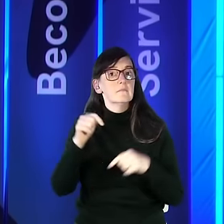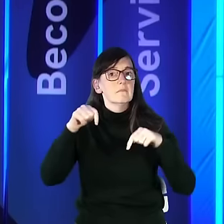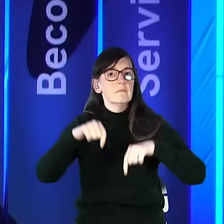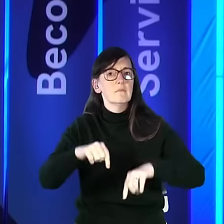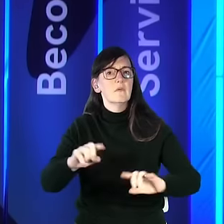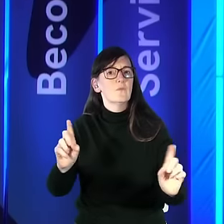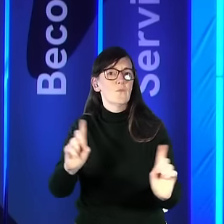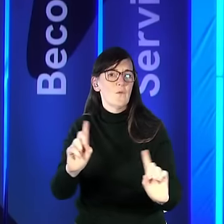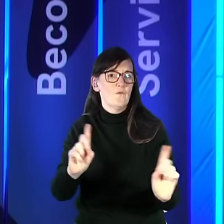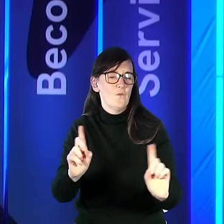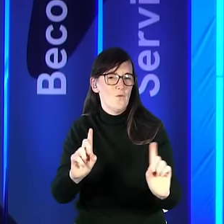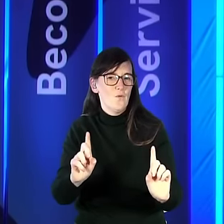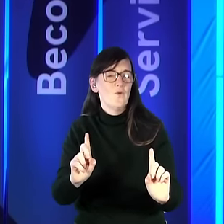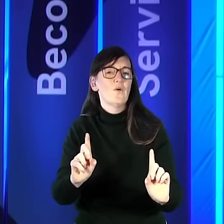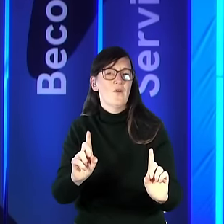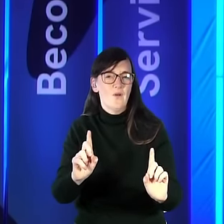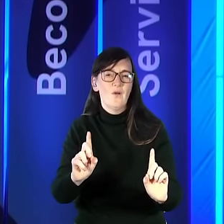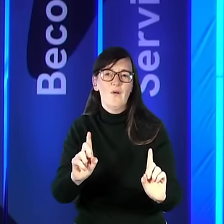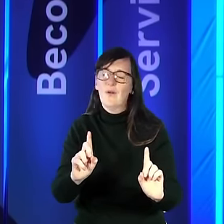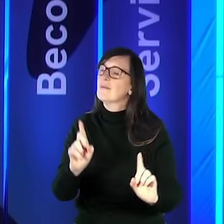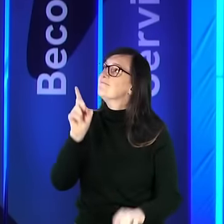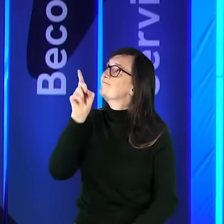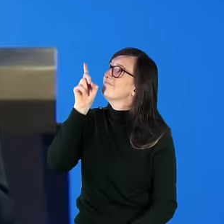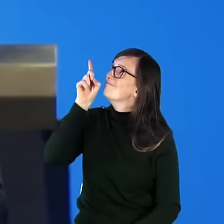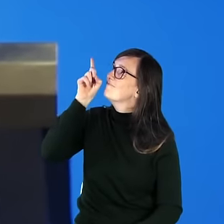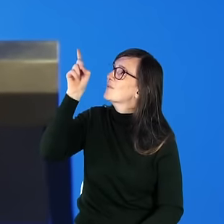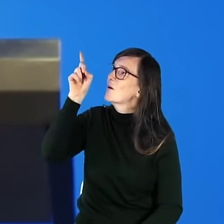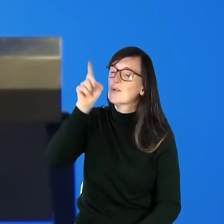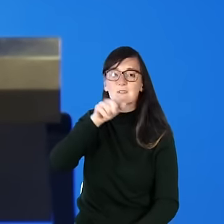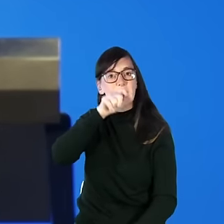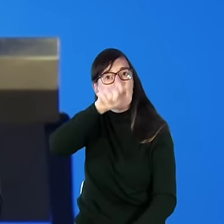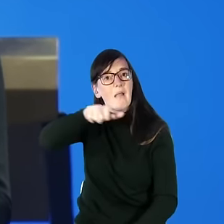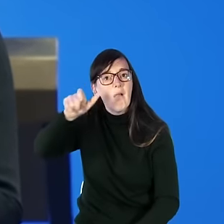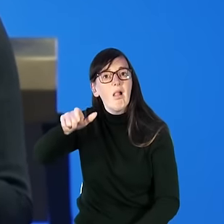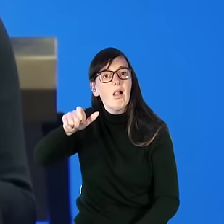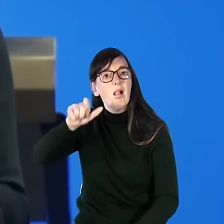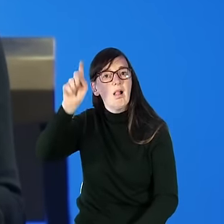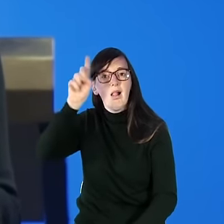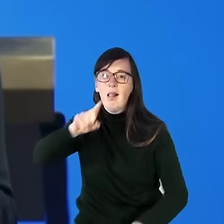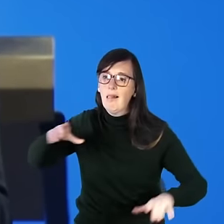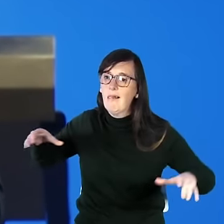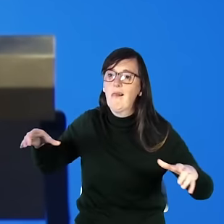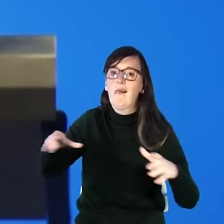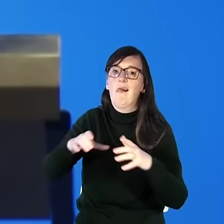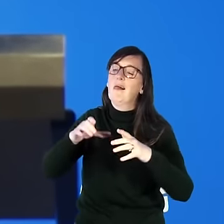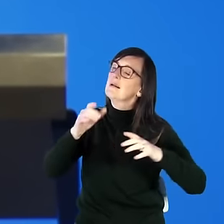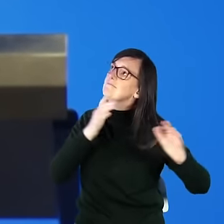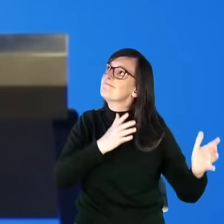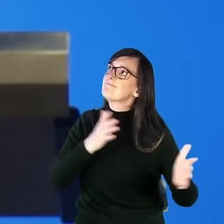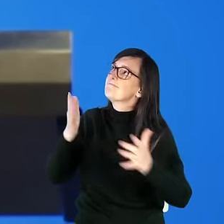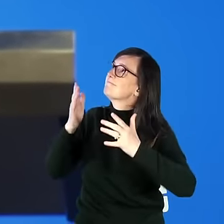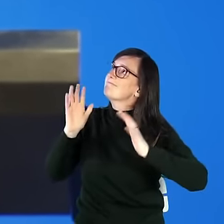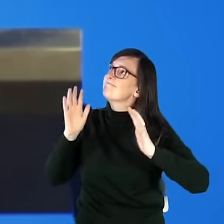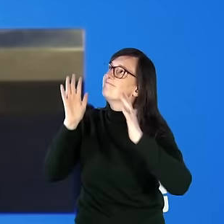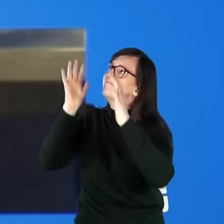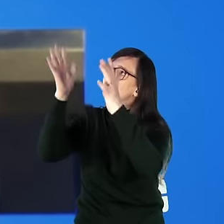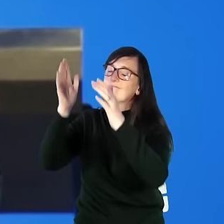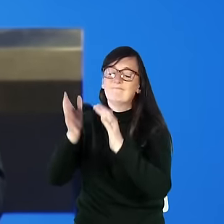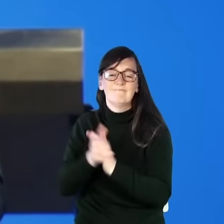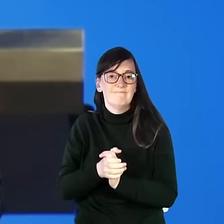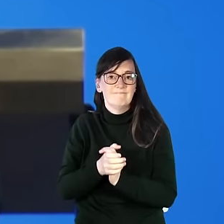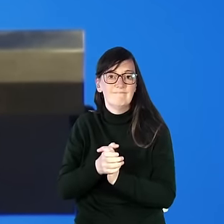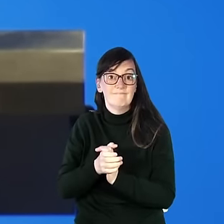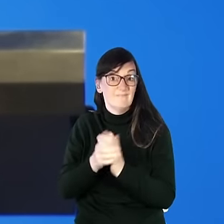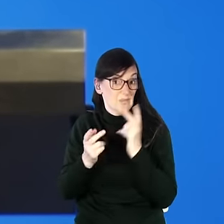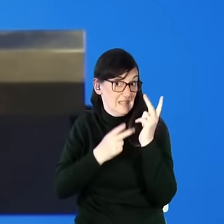here is to gather together as the people of God and bring him glory. So in a moment, we're going to sing praises to the Lord. But before we